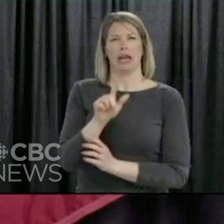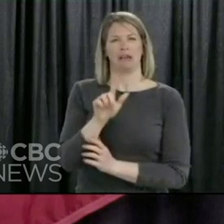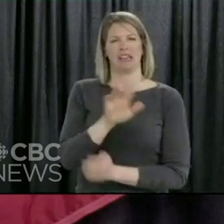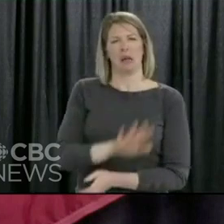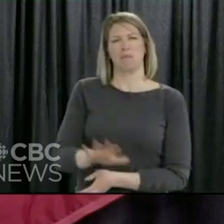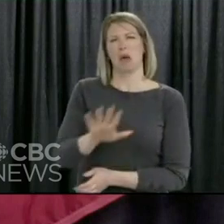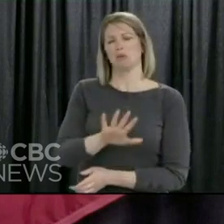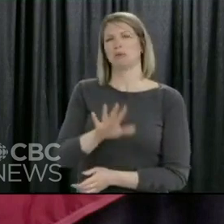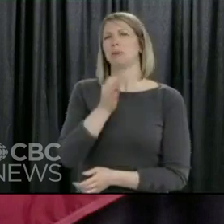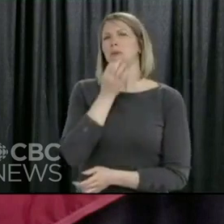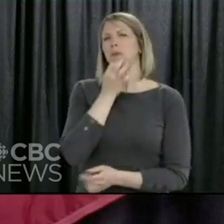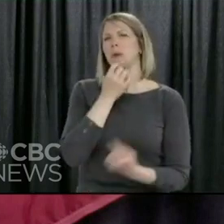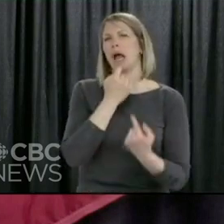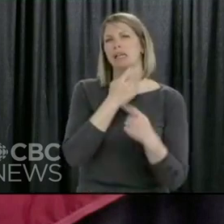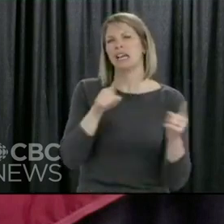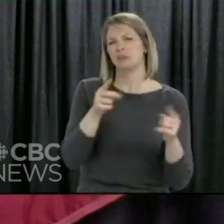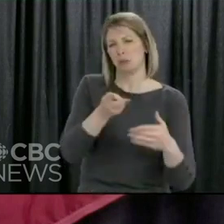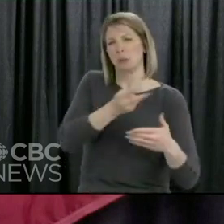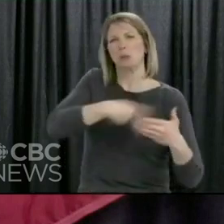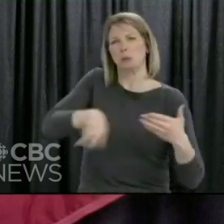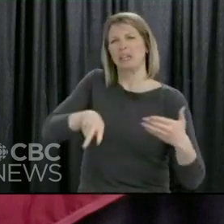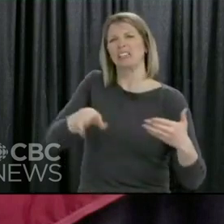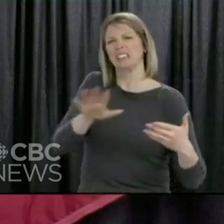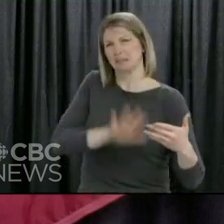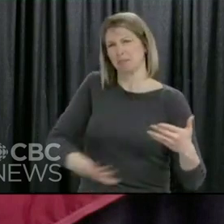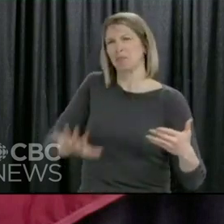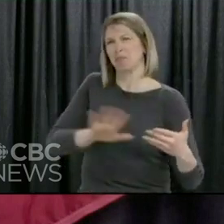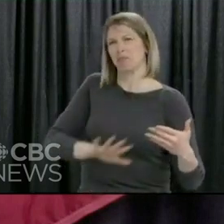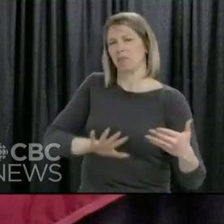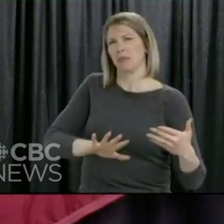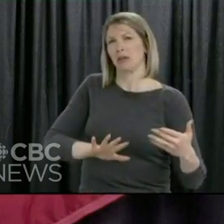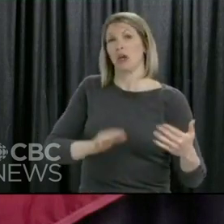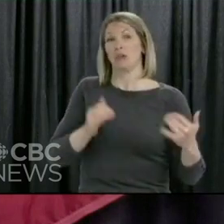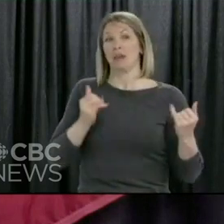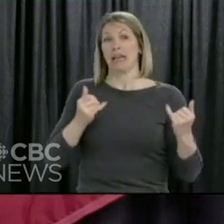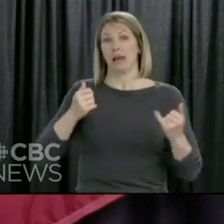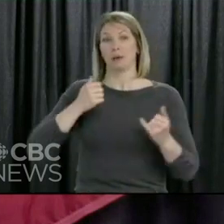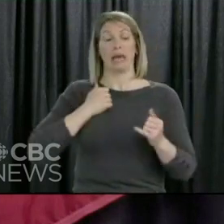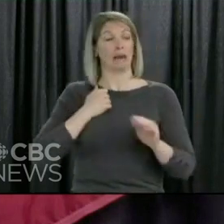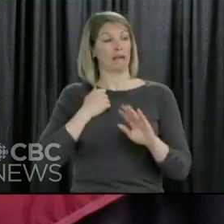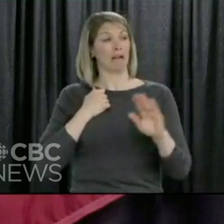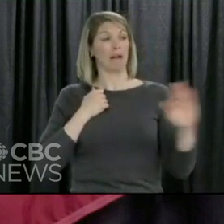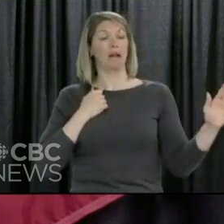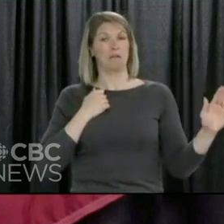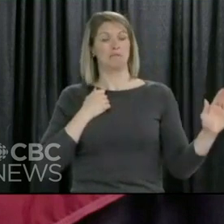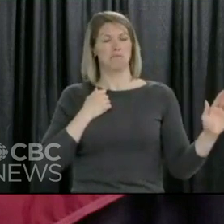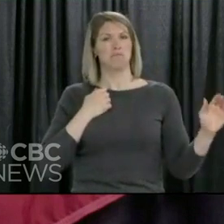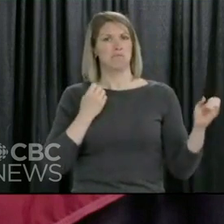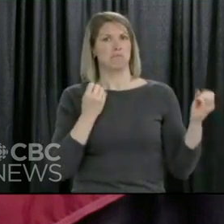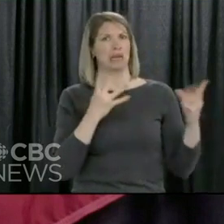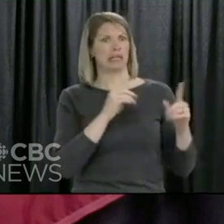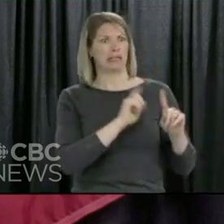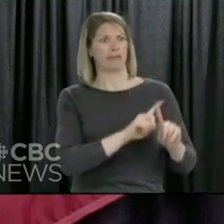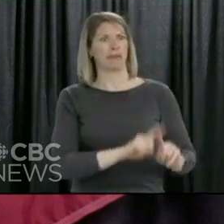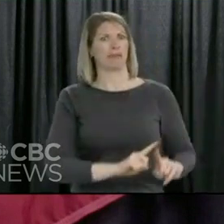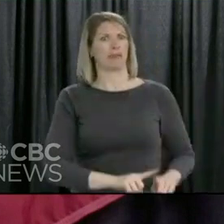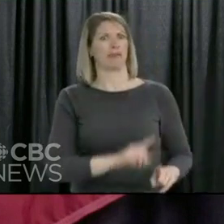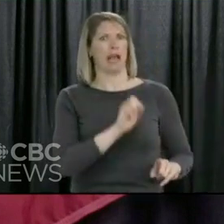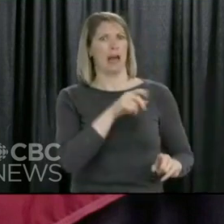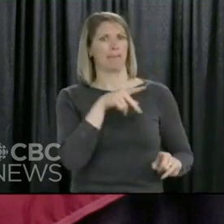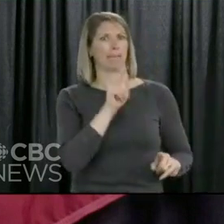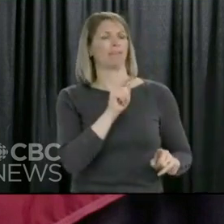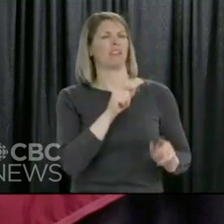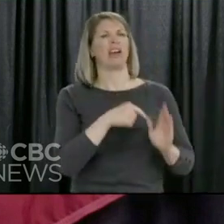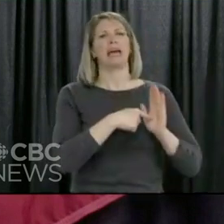weeks away, but I know across the country right now, there are a number of apps that are being designed by many provinces right now.